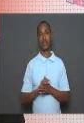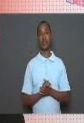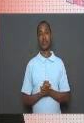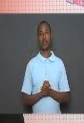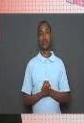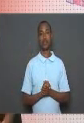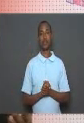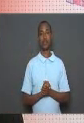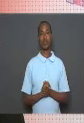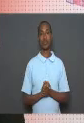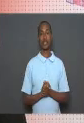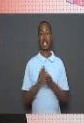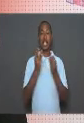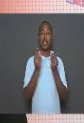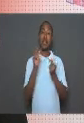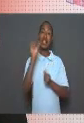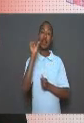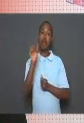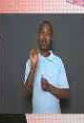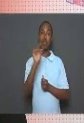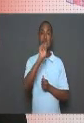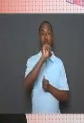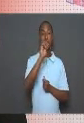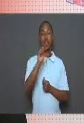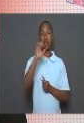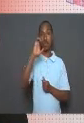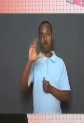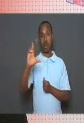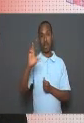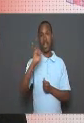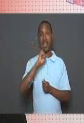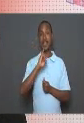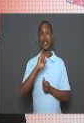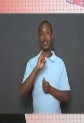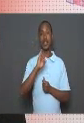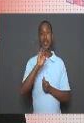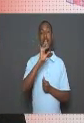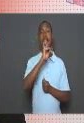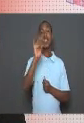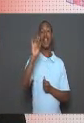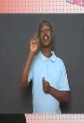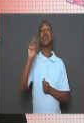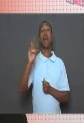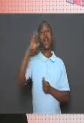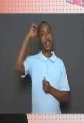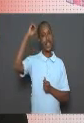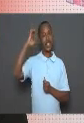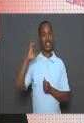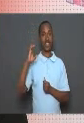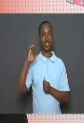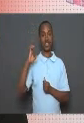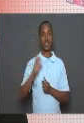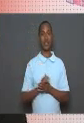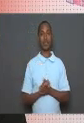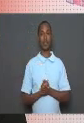The melting point of sodium chloride is 801 degrees